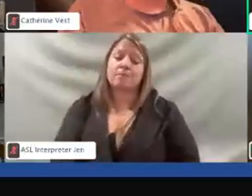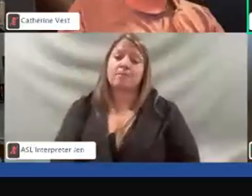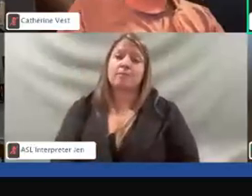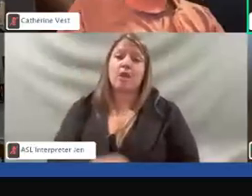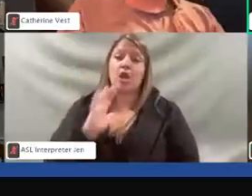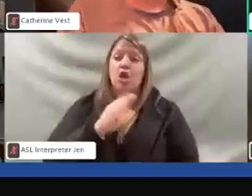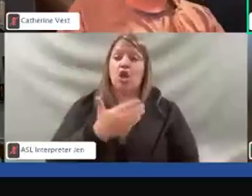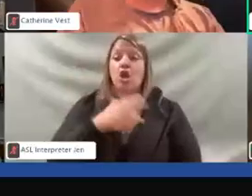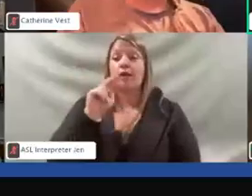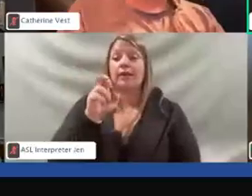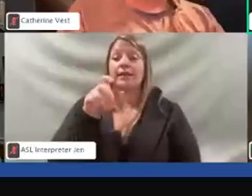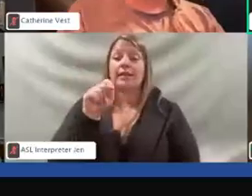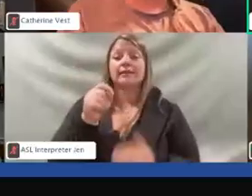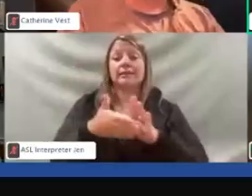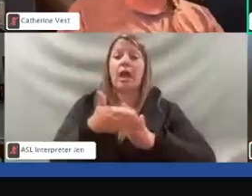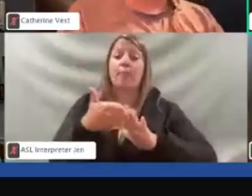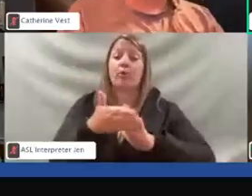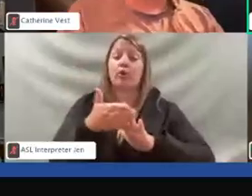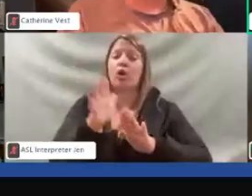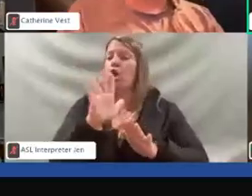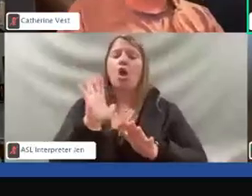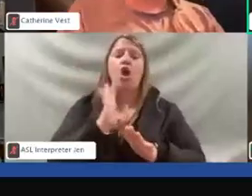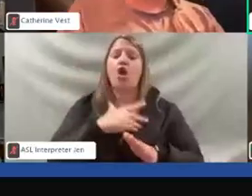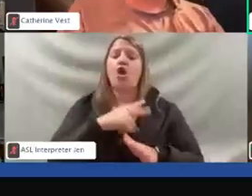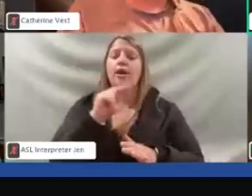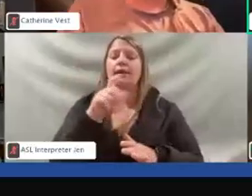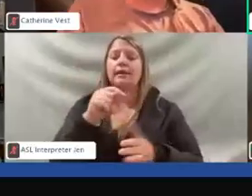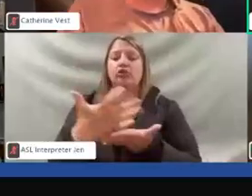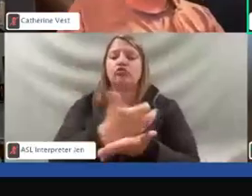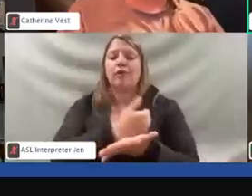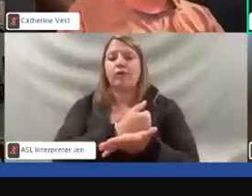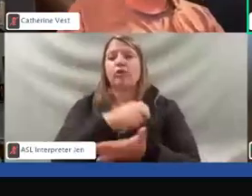Our net our net revenue is